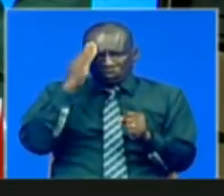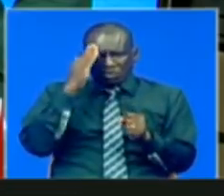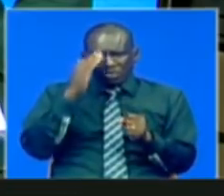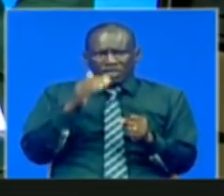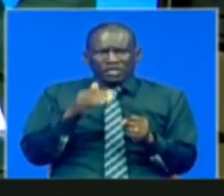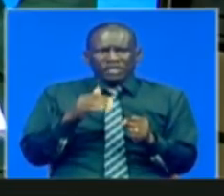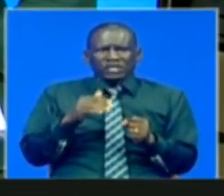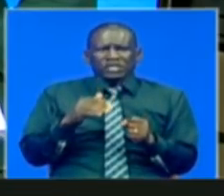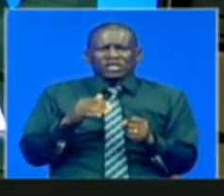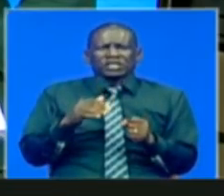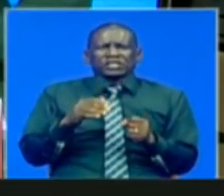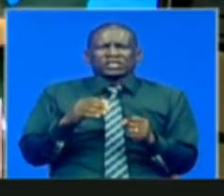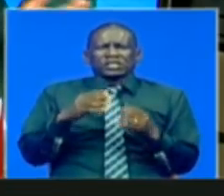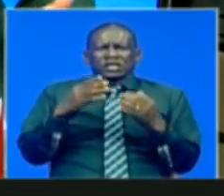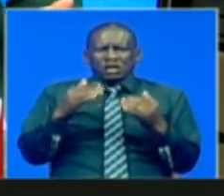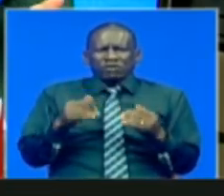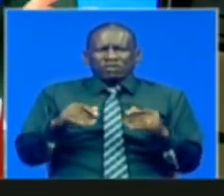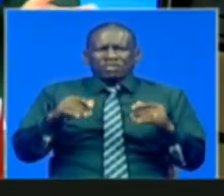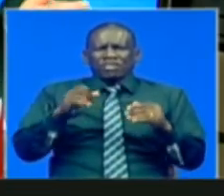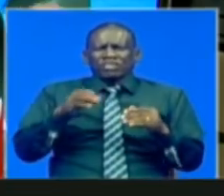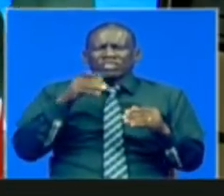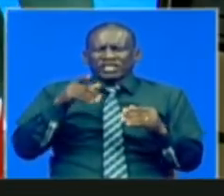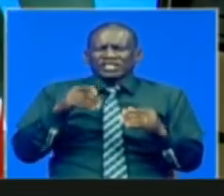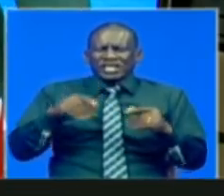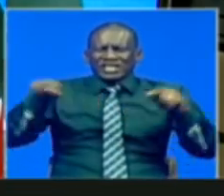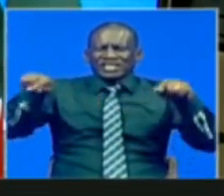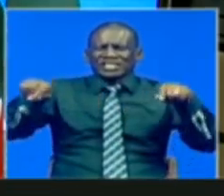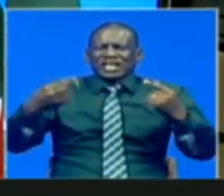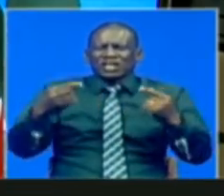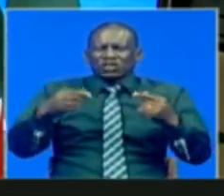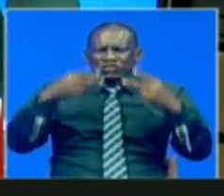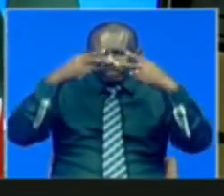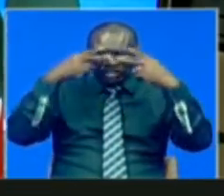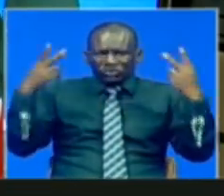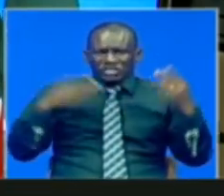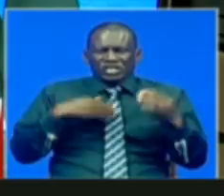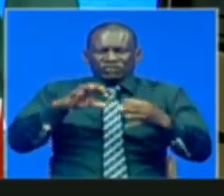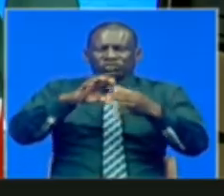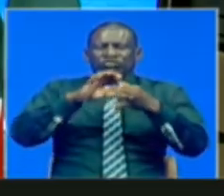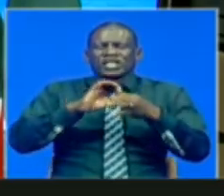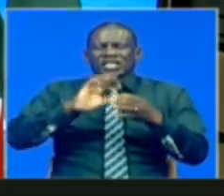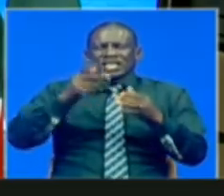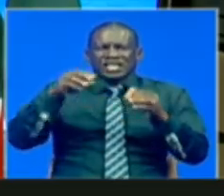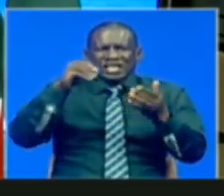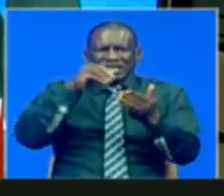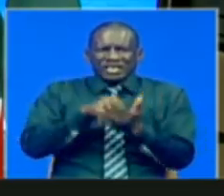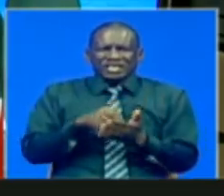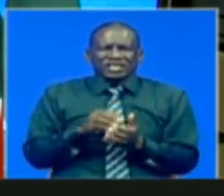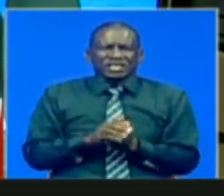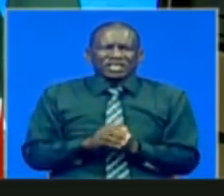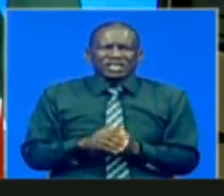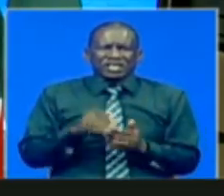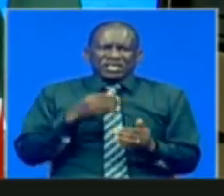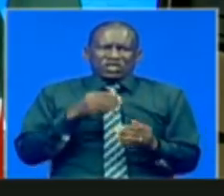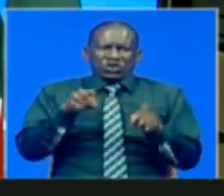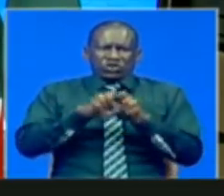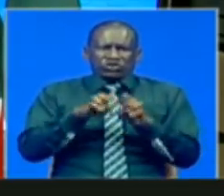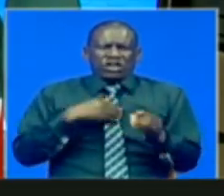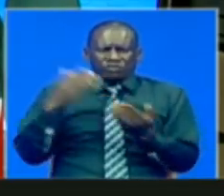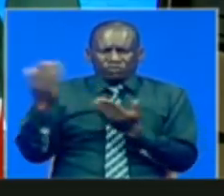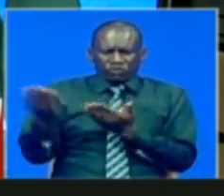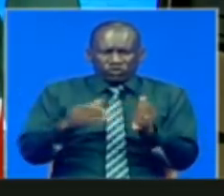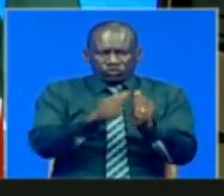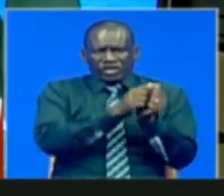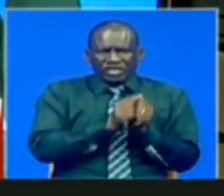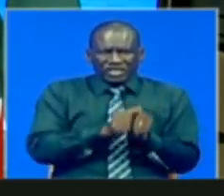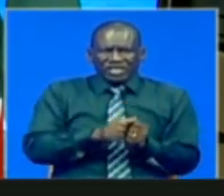terrorist attack has indeed united Kenyans once again in the face of adversity. It has, however, also brought to the fore the